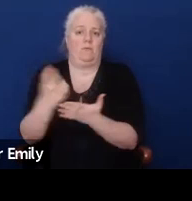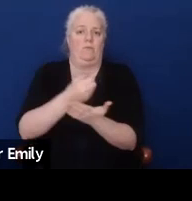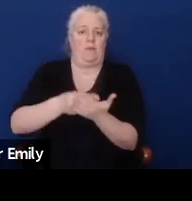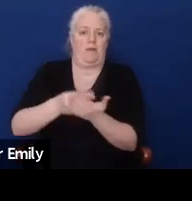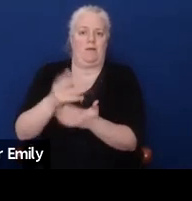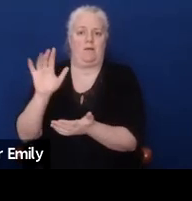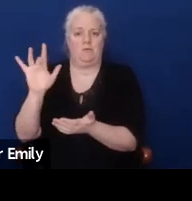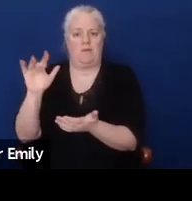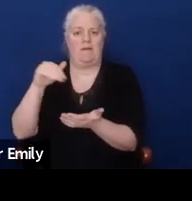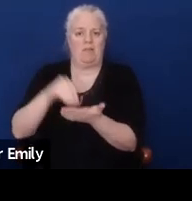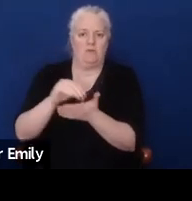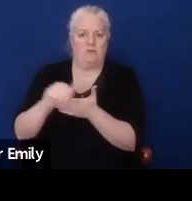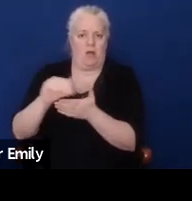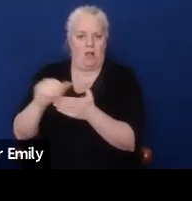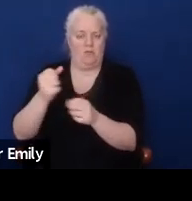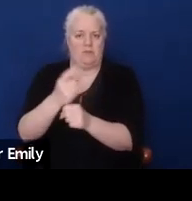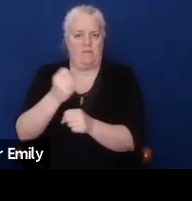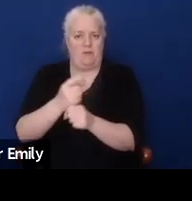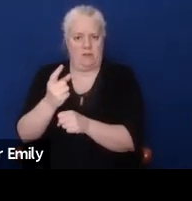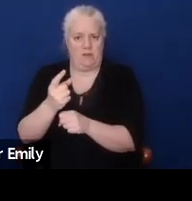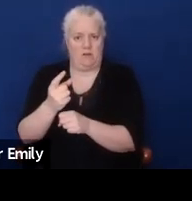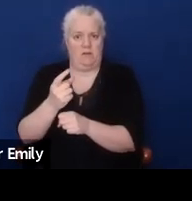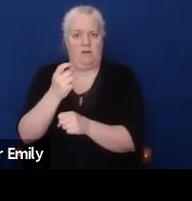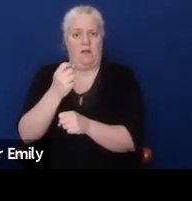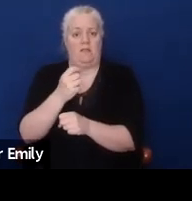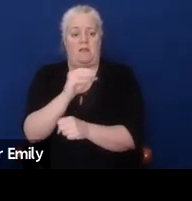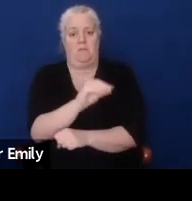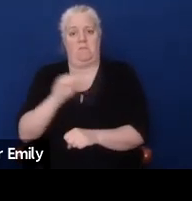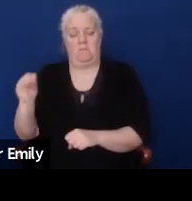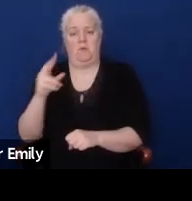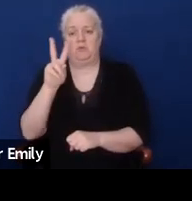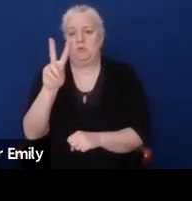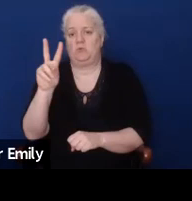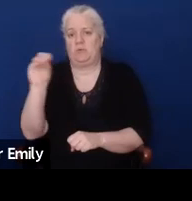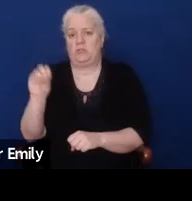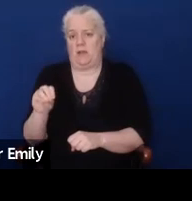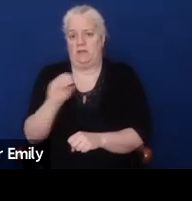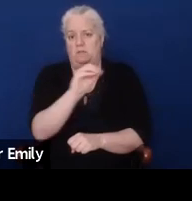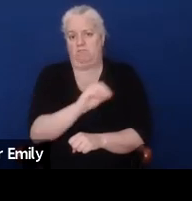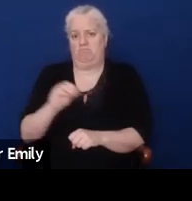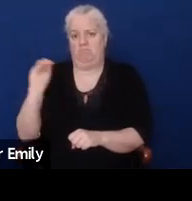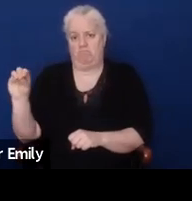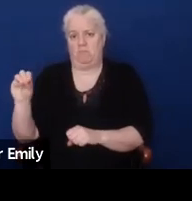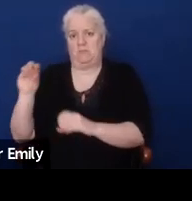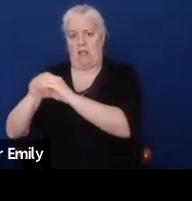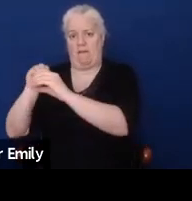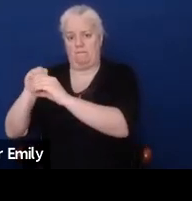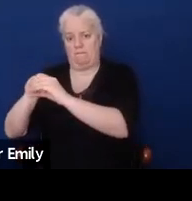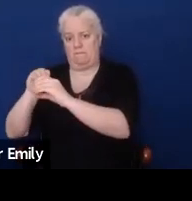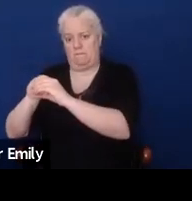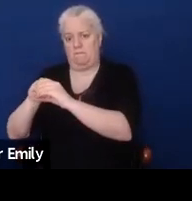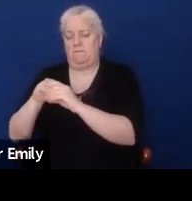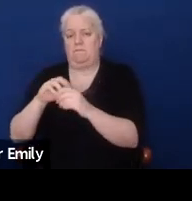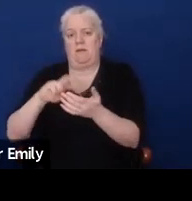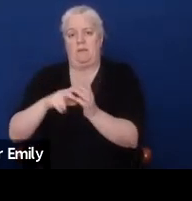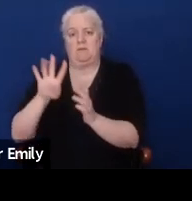25,000 per year, 2% would be $500 per year that you can save, which will be $40